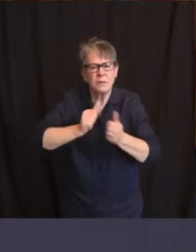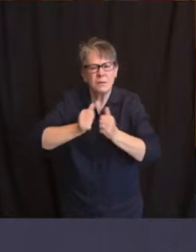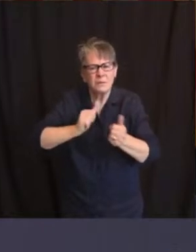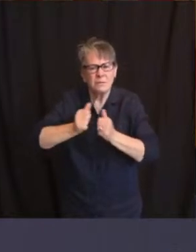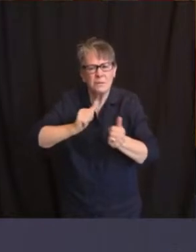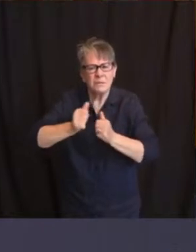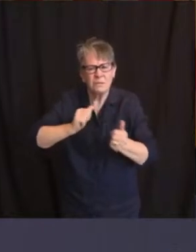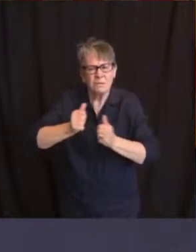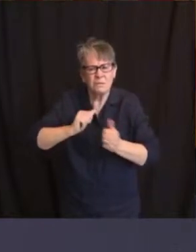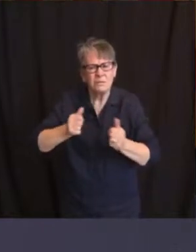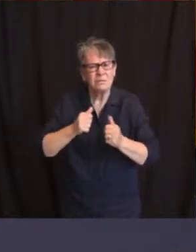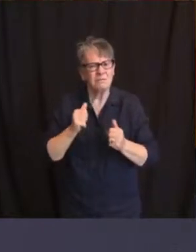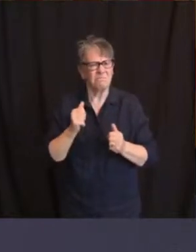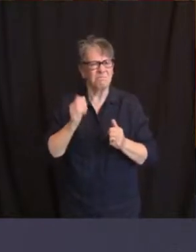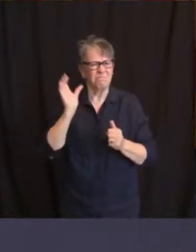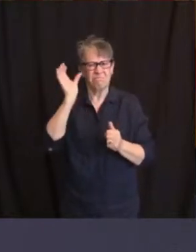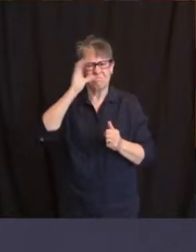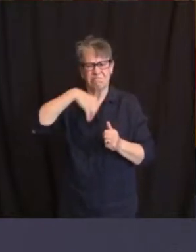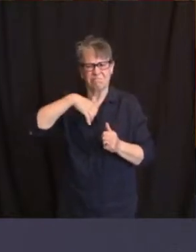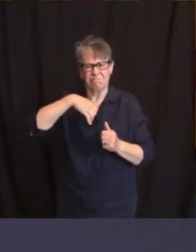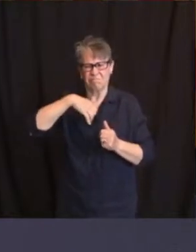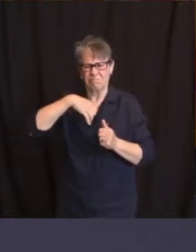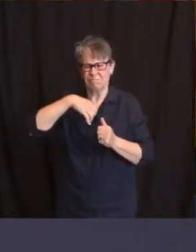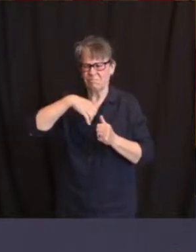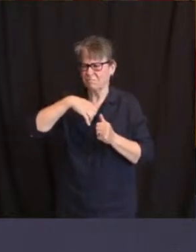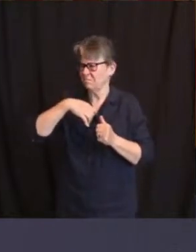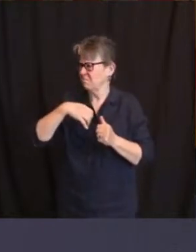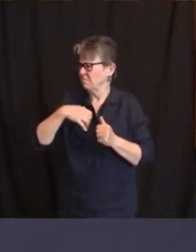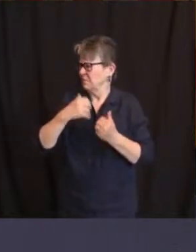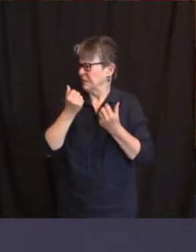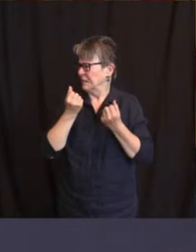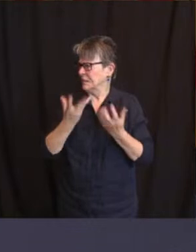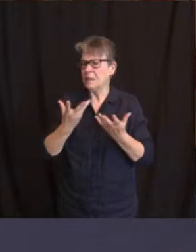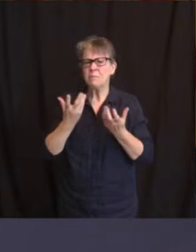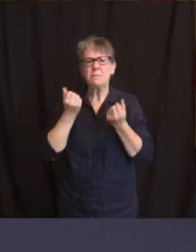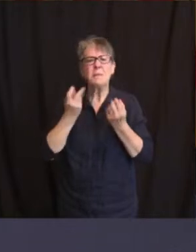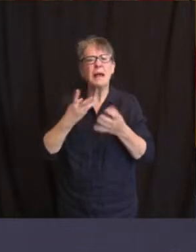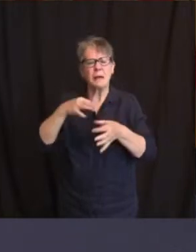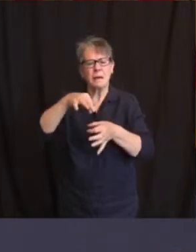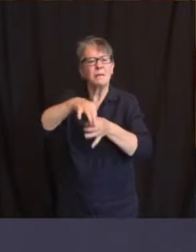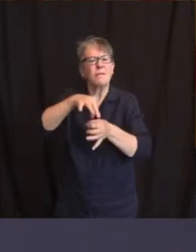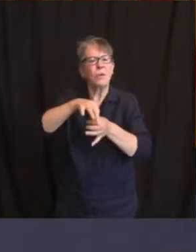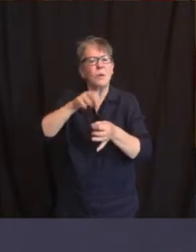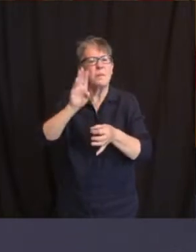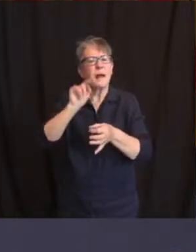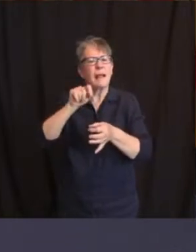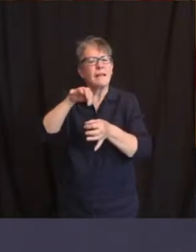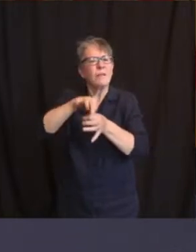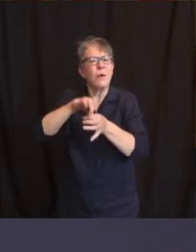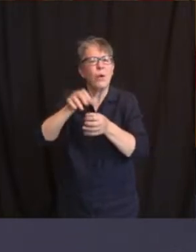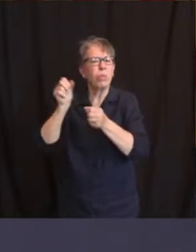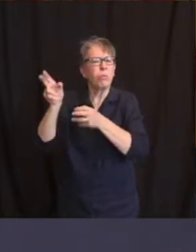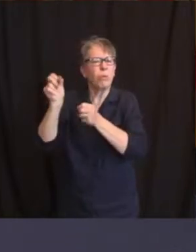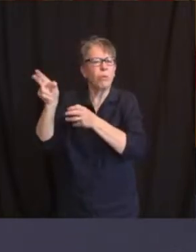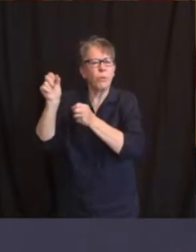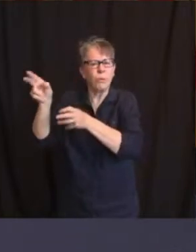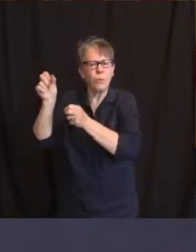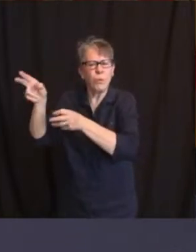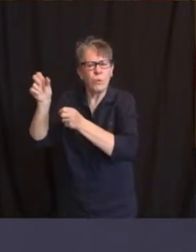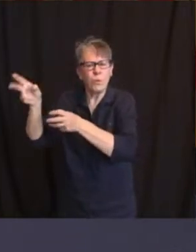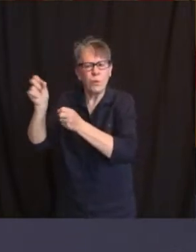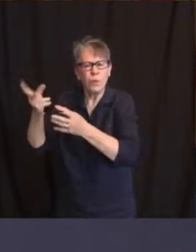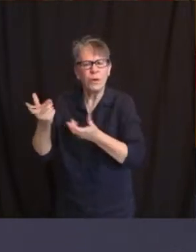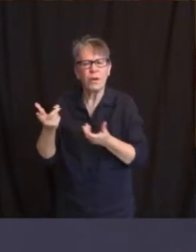ballots being invalidated or thrown out. We saw allegations of voter fraud or concerns over voter fraud in a couple